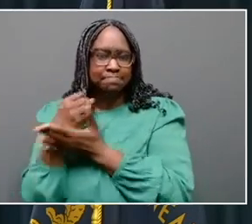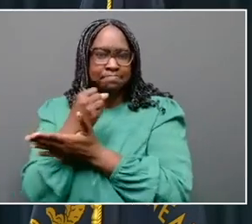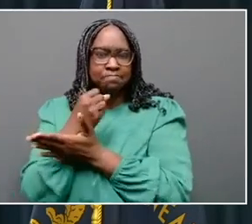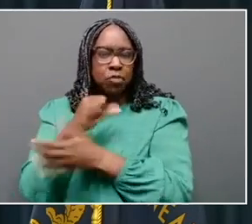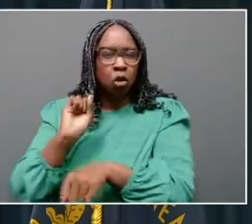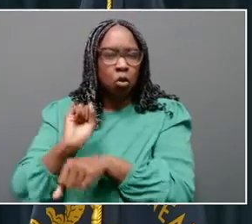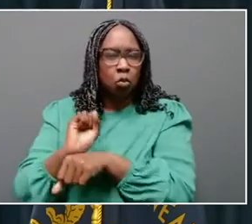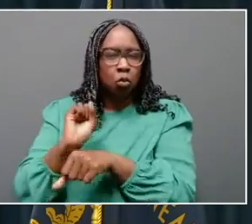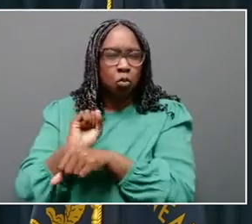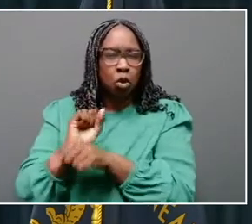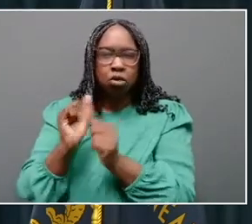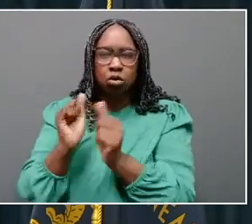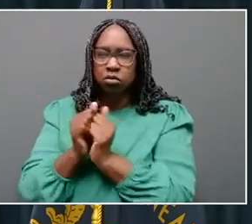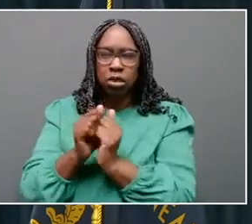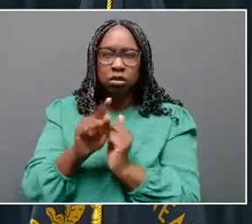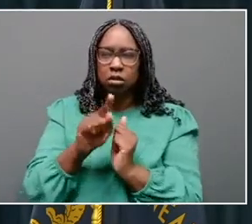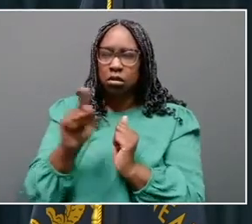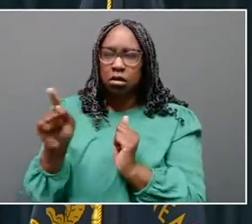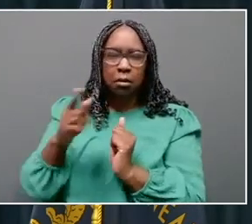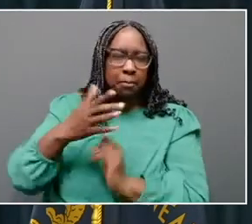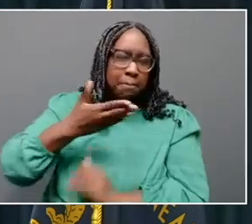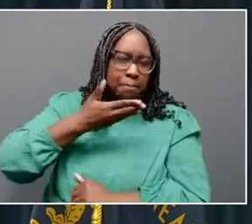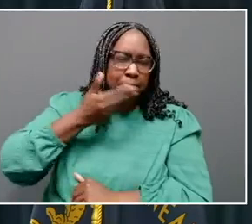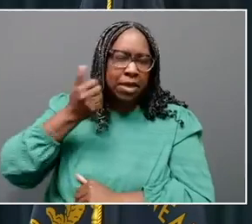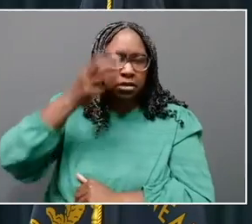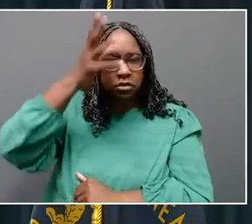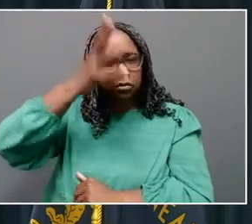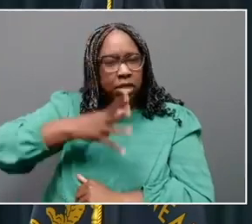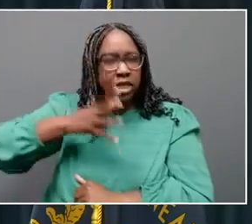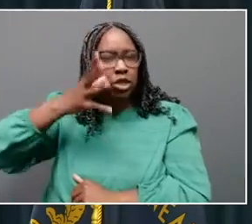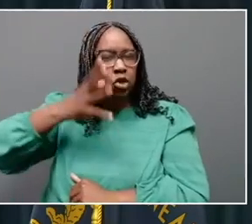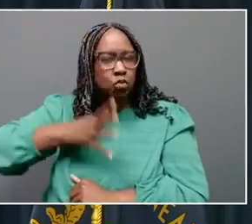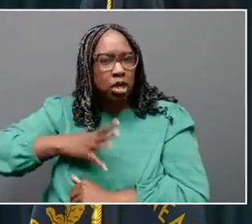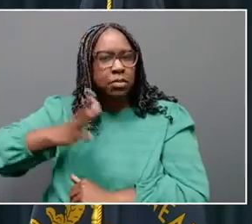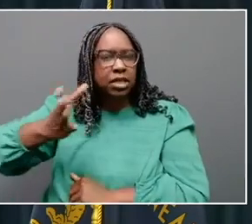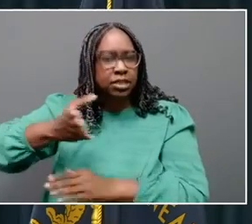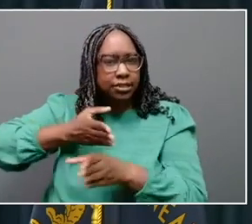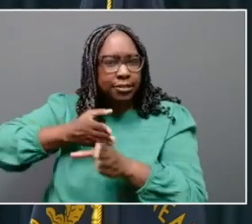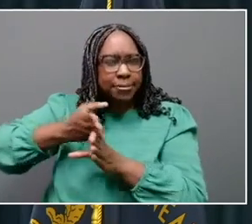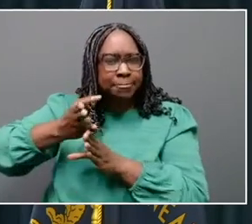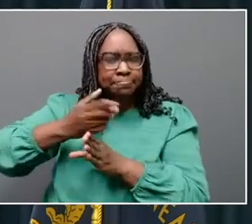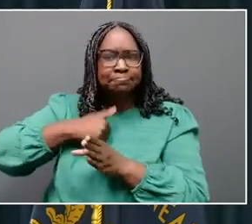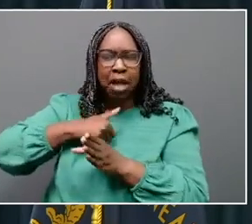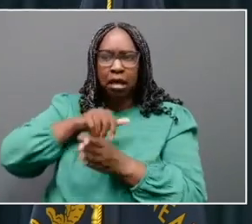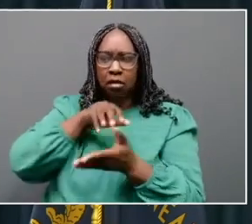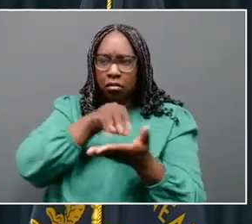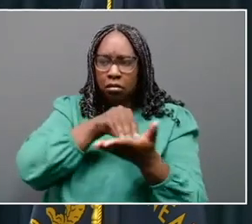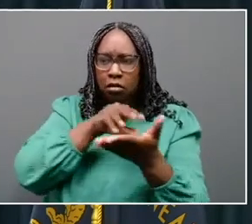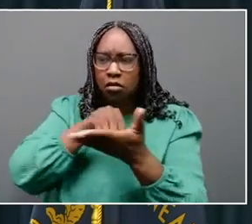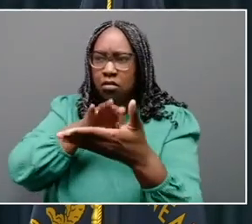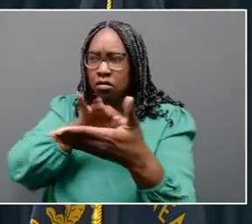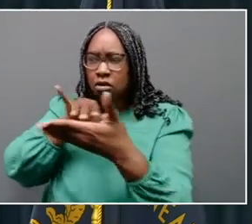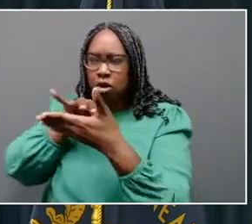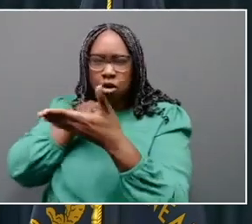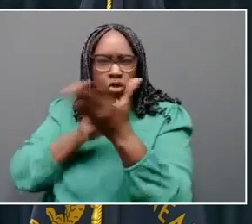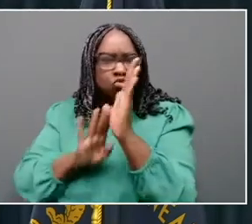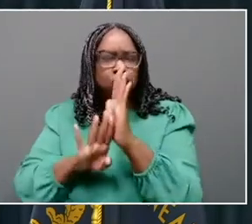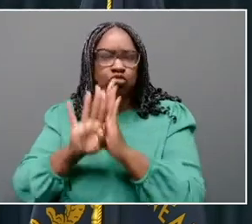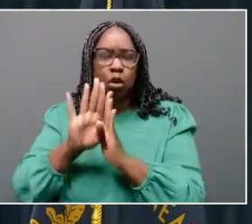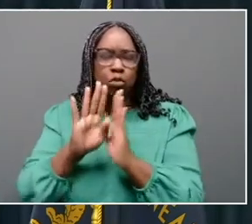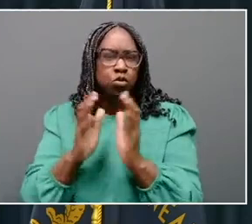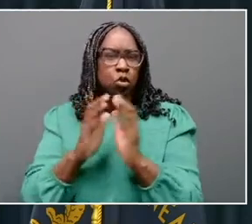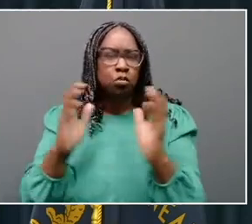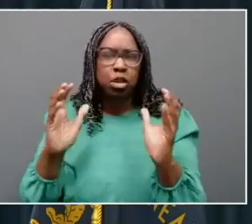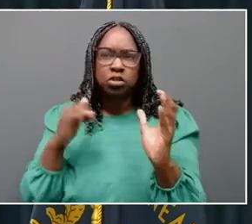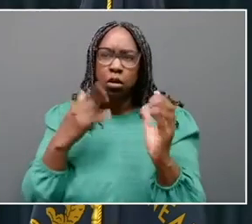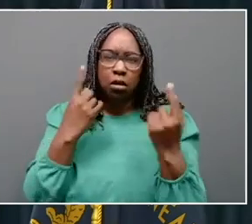some of the best men and women within this industry, and I learned and grew up so much. We achieved amazing things, recreating